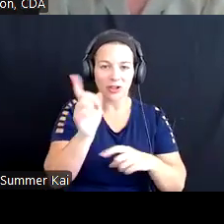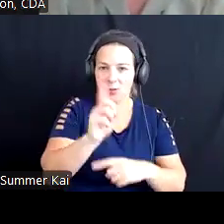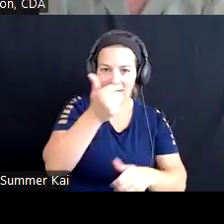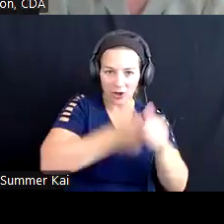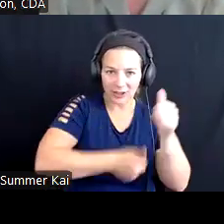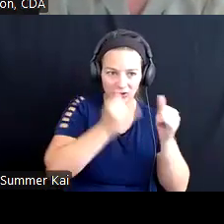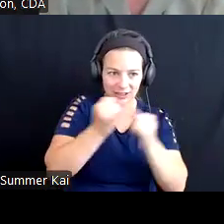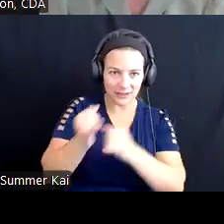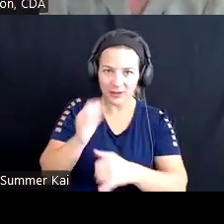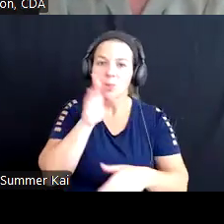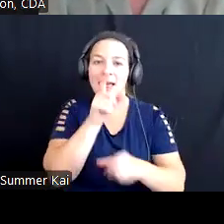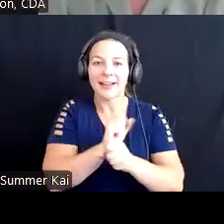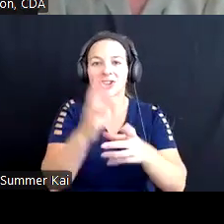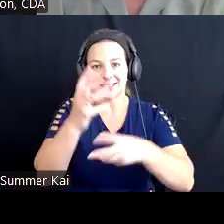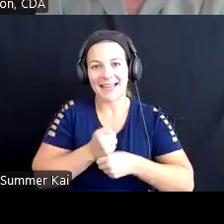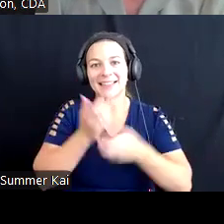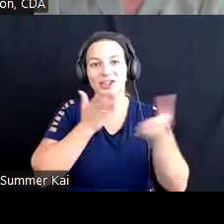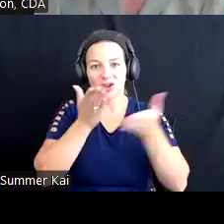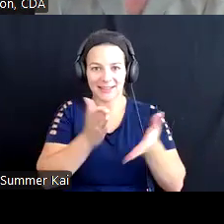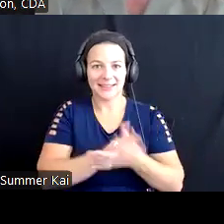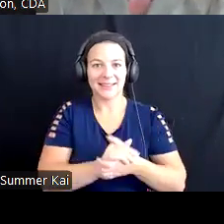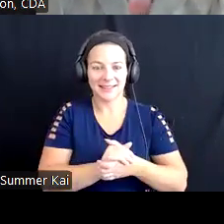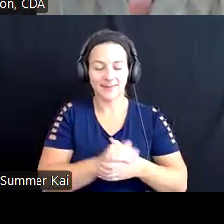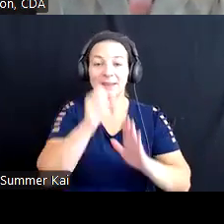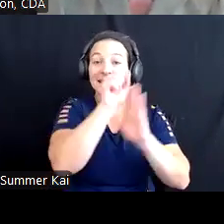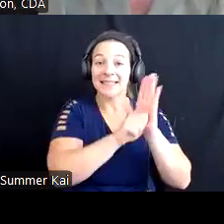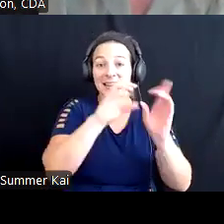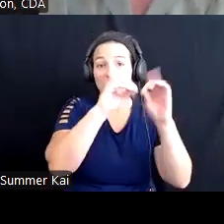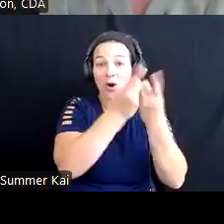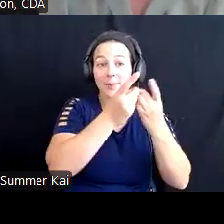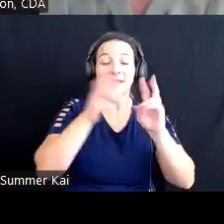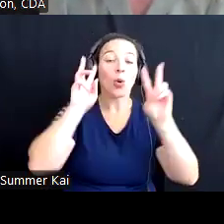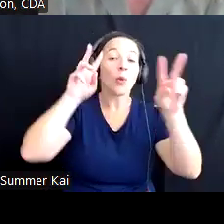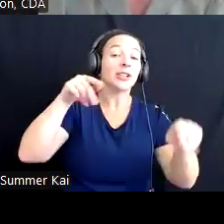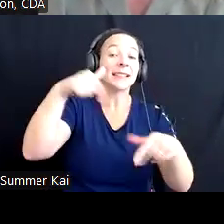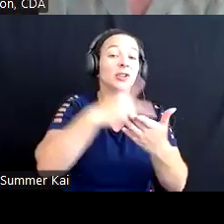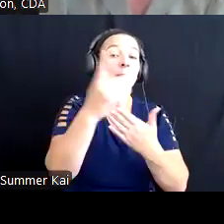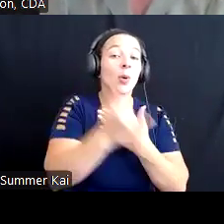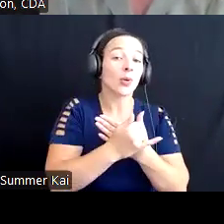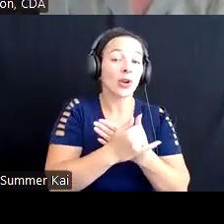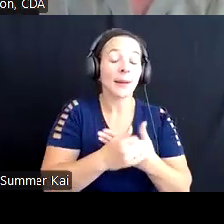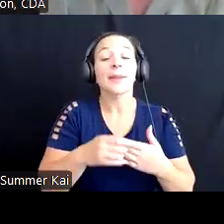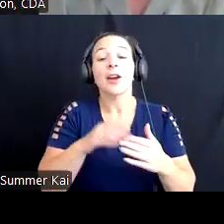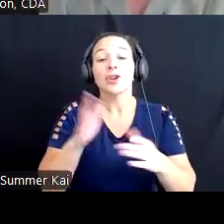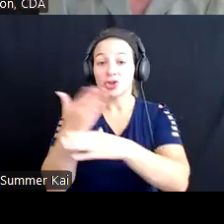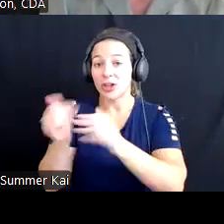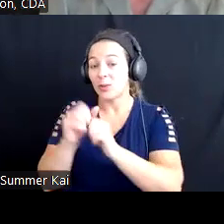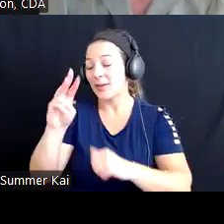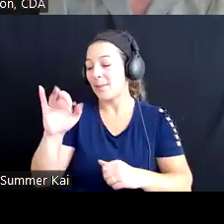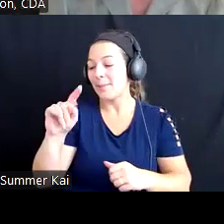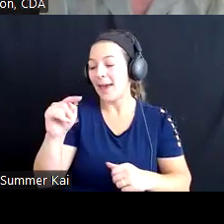getting services. The state departments that oversee these programs shared with Mathematica as data